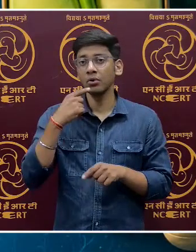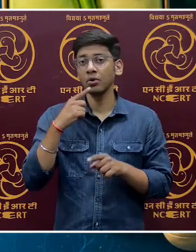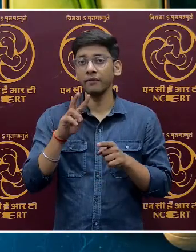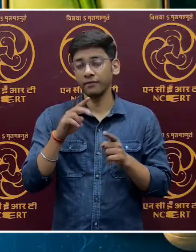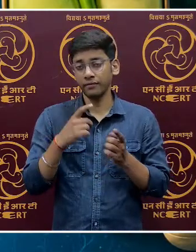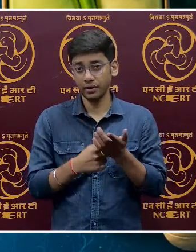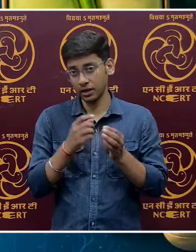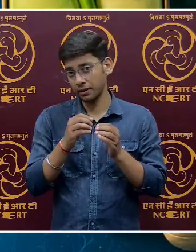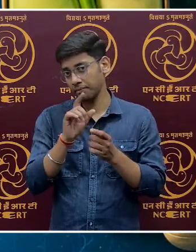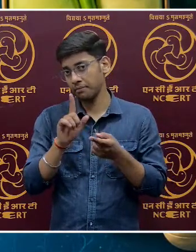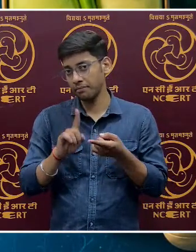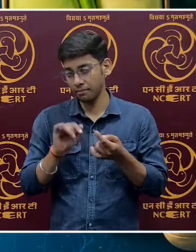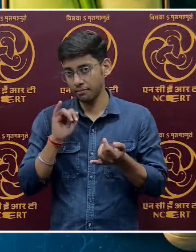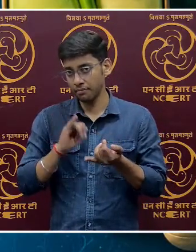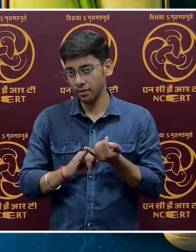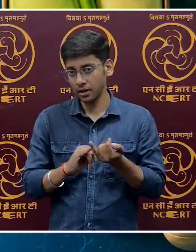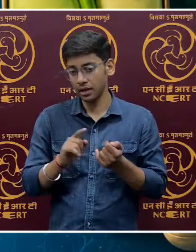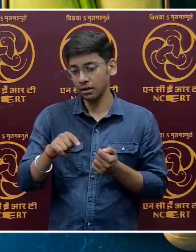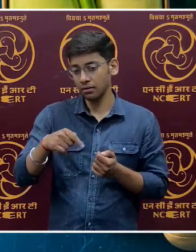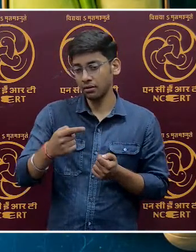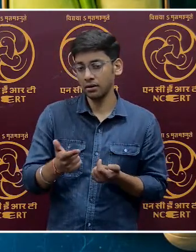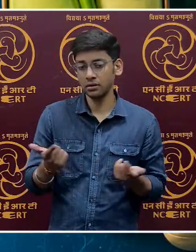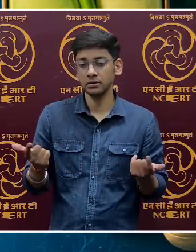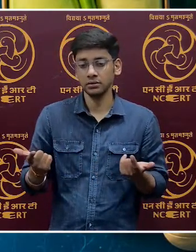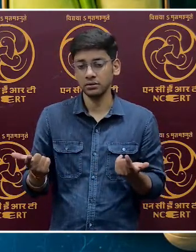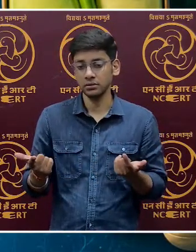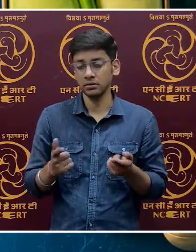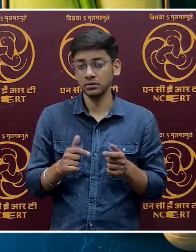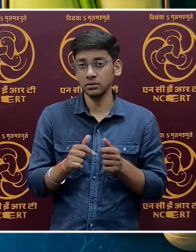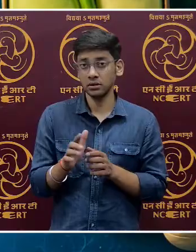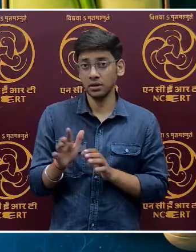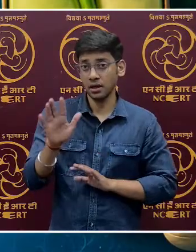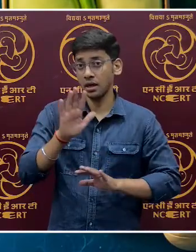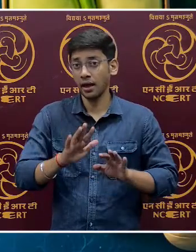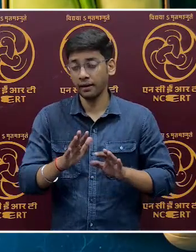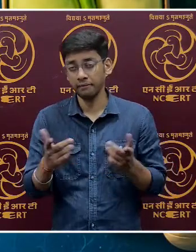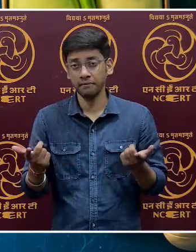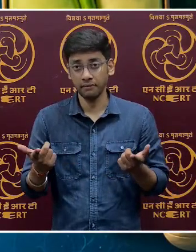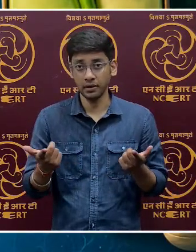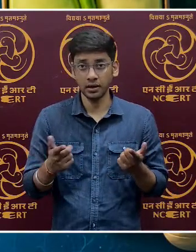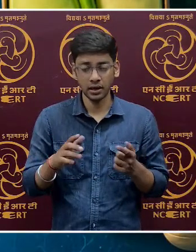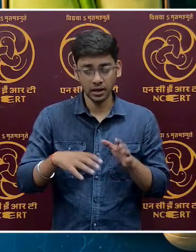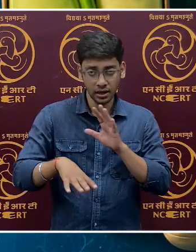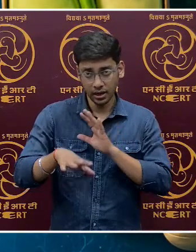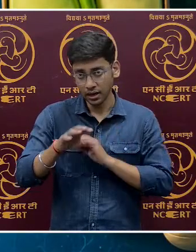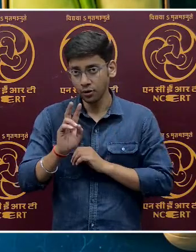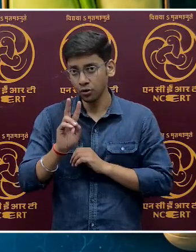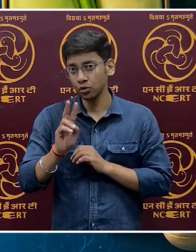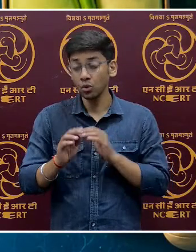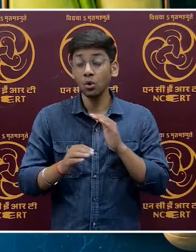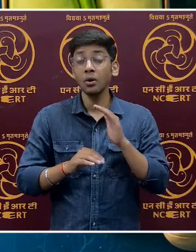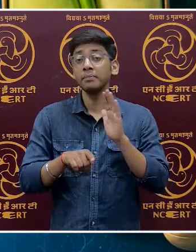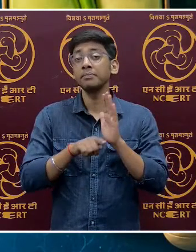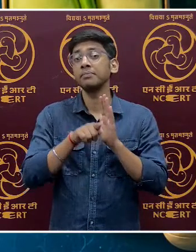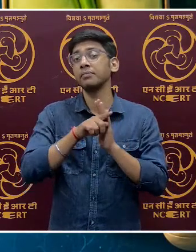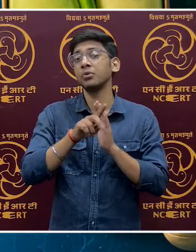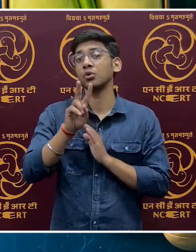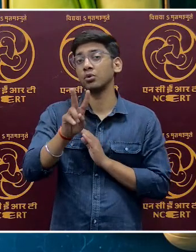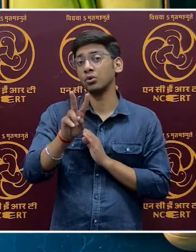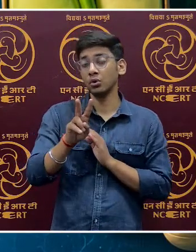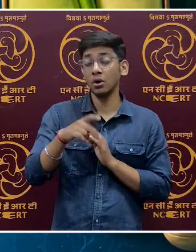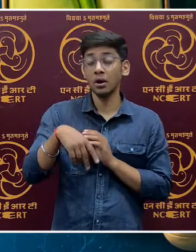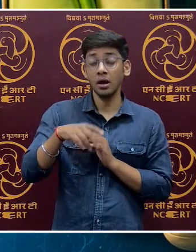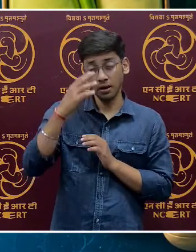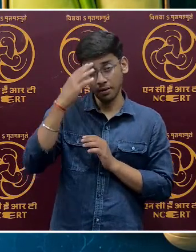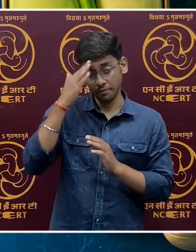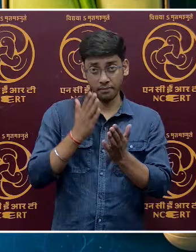variables. Next, it is going to come for the activity, which now after learning the 2 major points about types of seeds